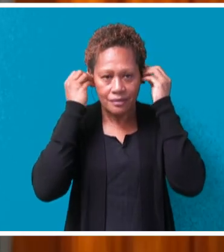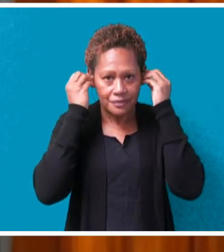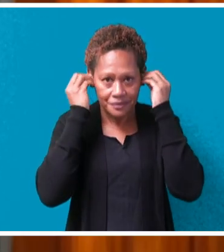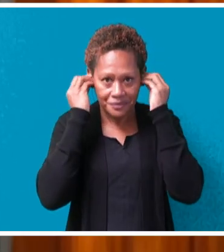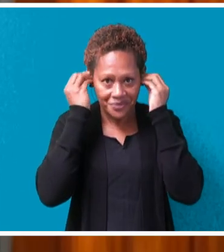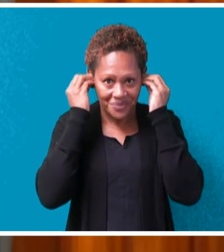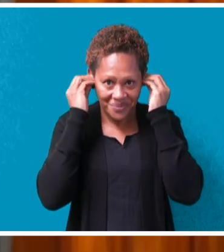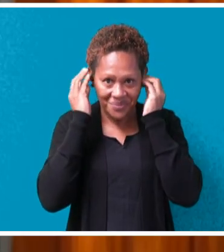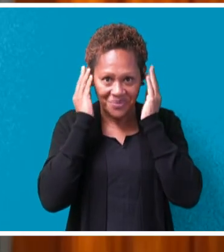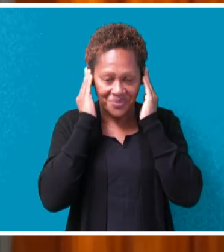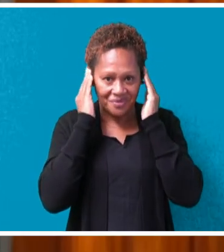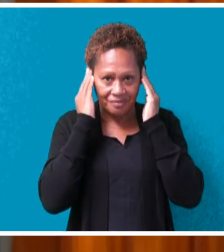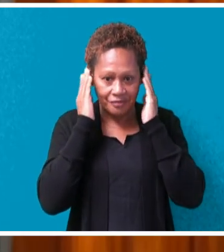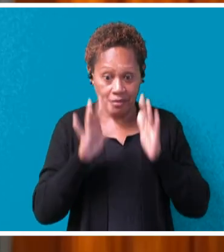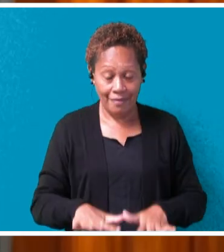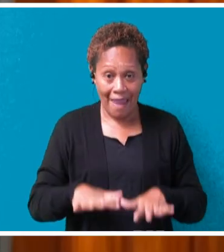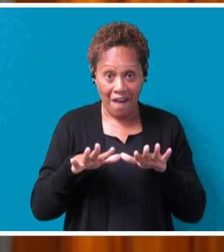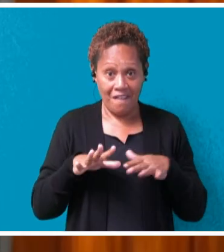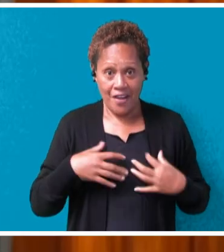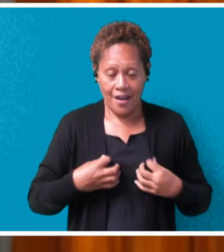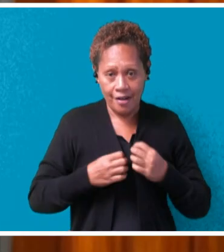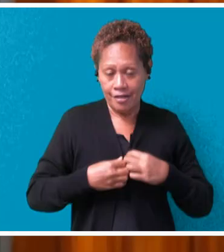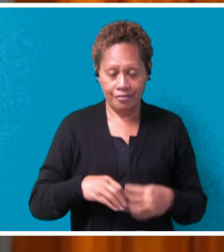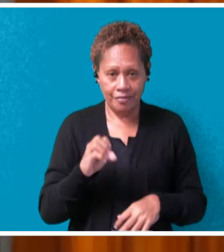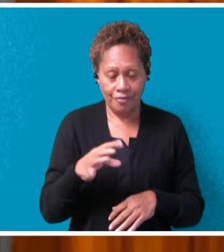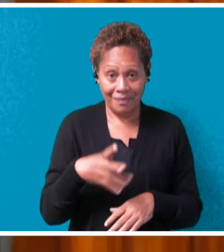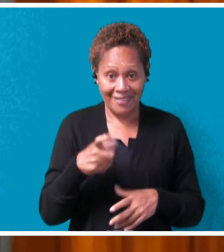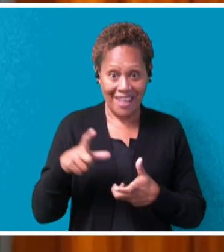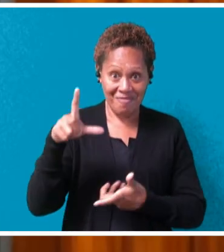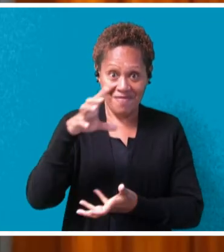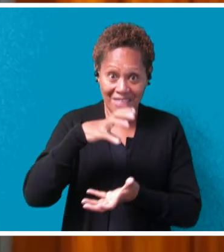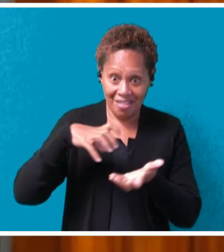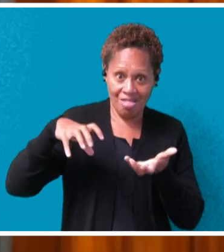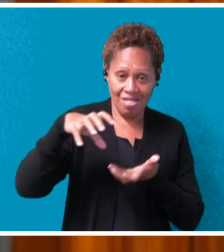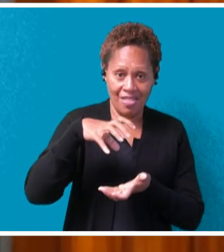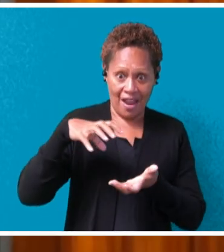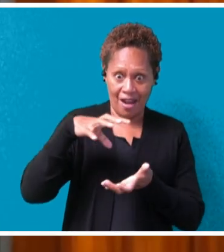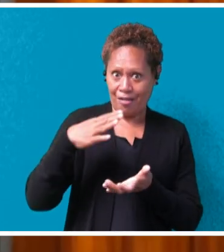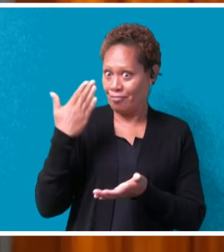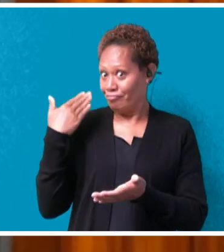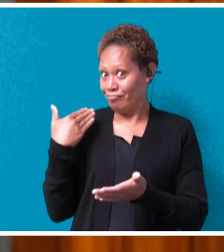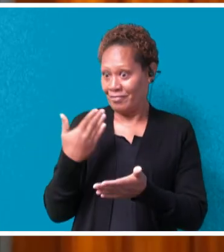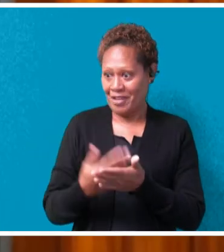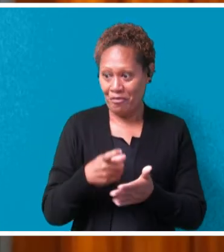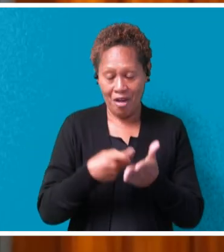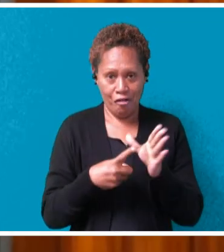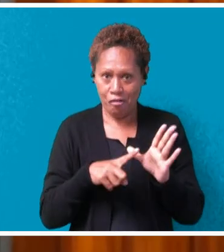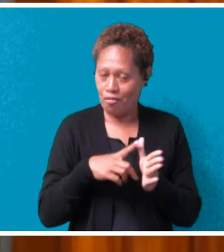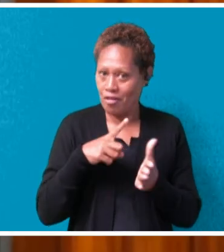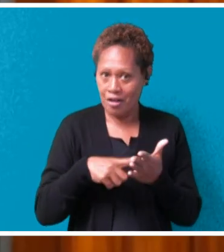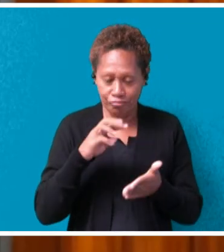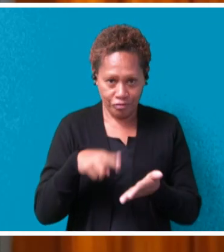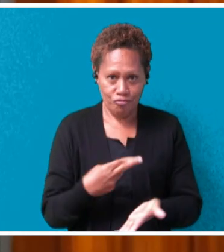the recent heavy rains and flooding associated with tropical cyclone Urmila. Our people of Ra are very resilient as we